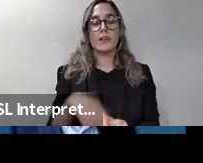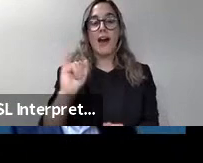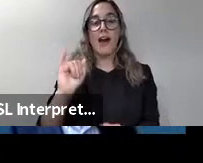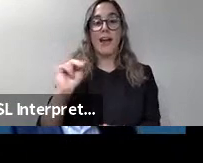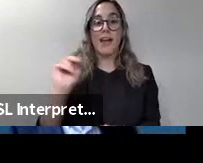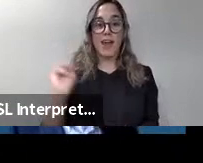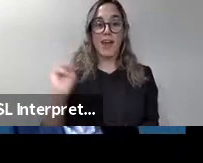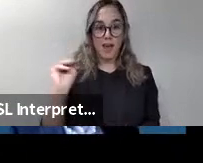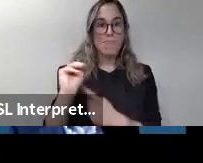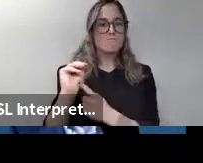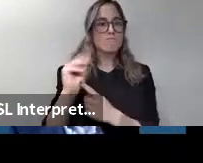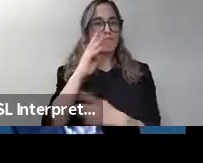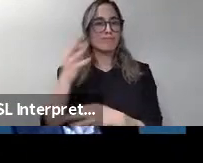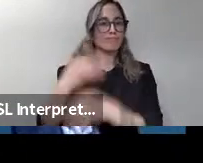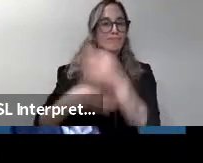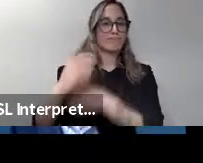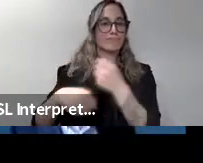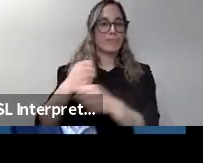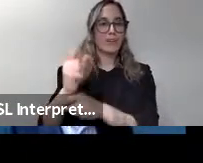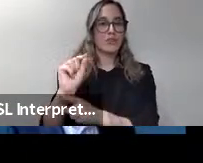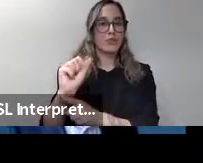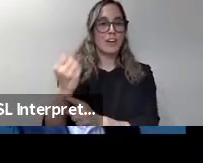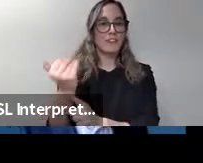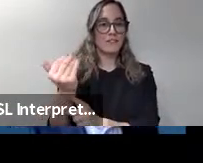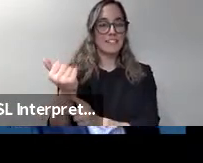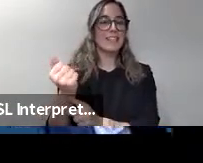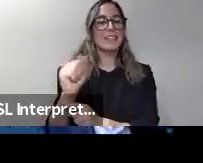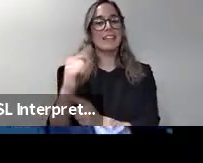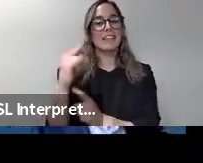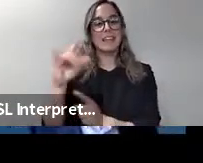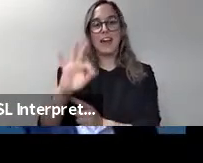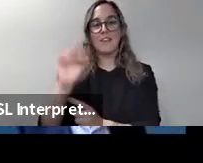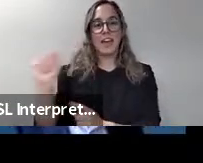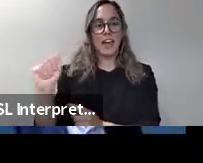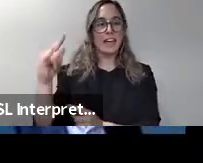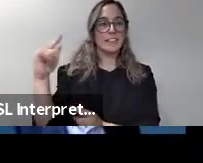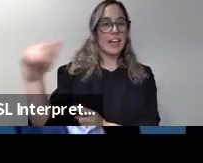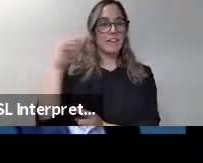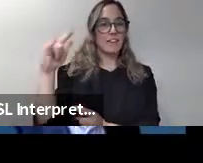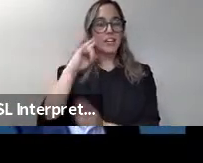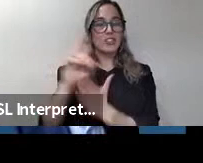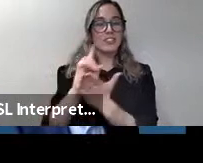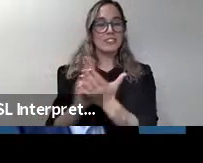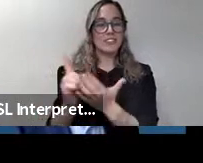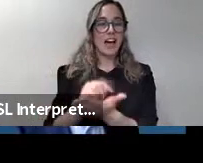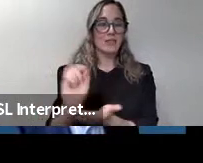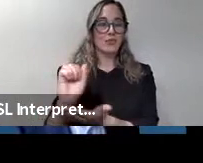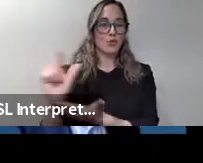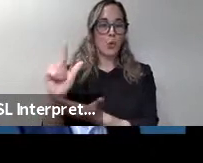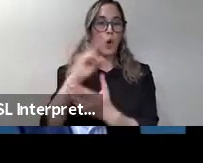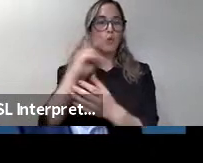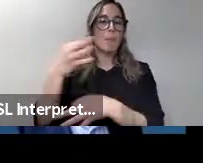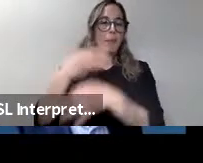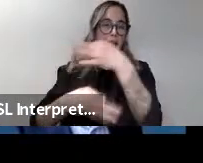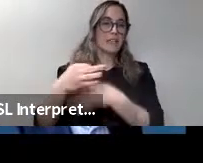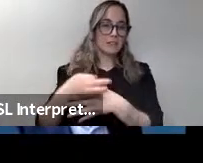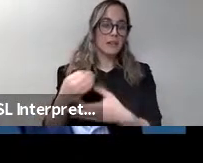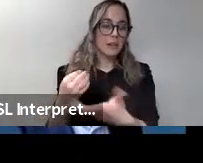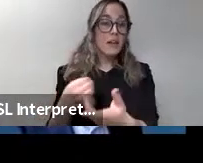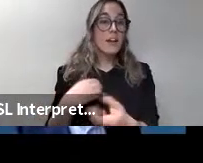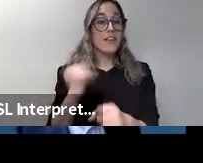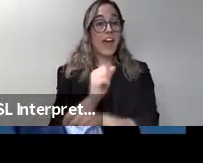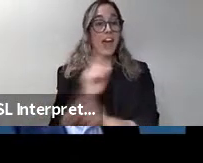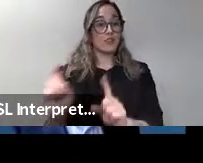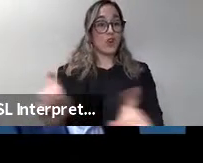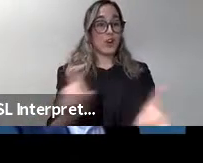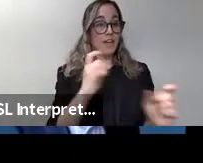was replaced in 2015 by the FAA's Aviation Environmental Design Tool, or AEDT, the noise modeling for the survey had begun